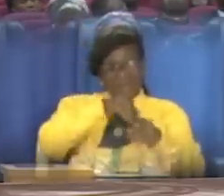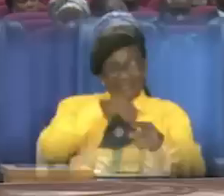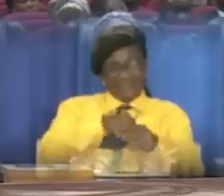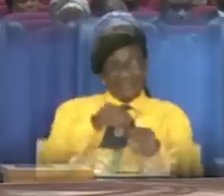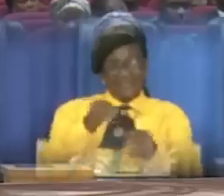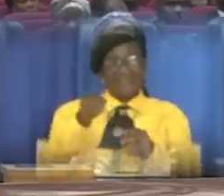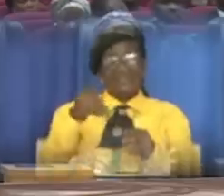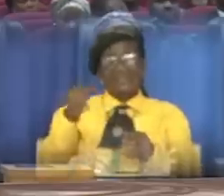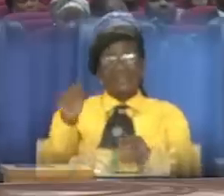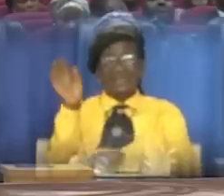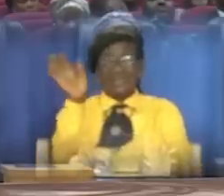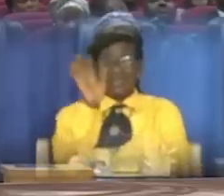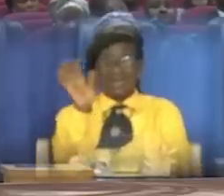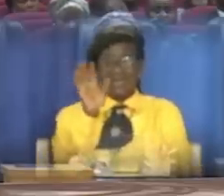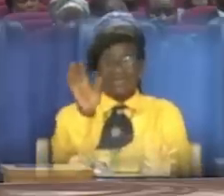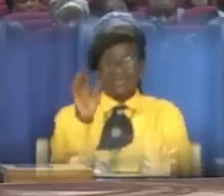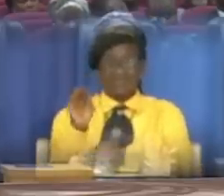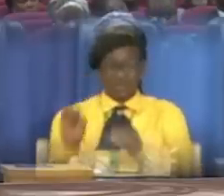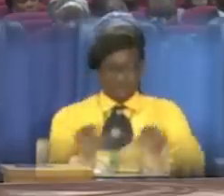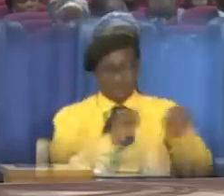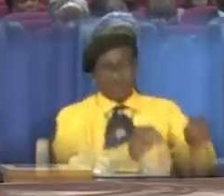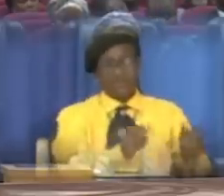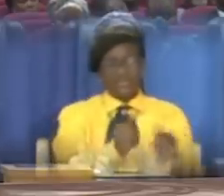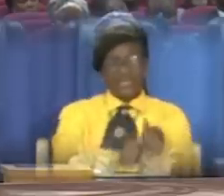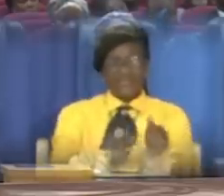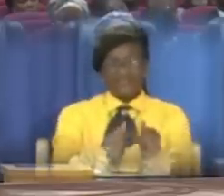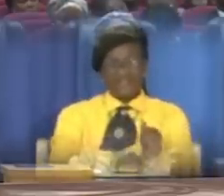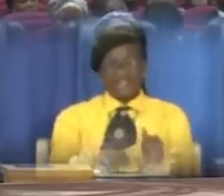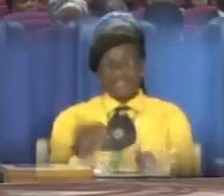and put everything there.